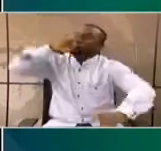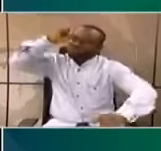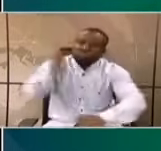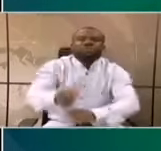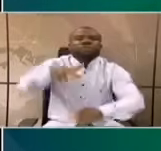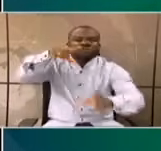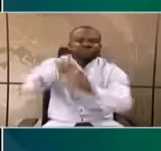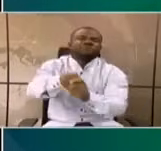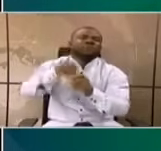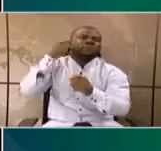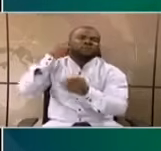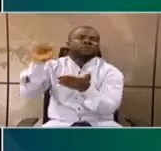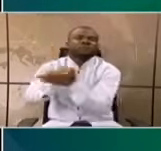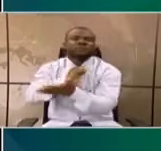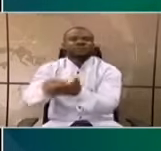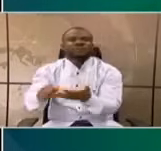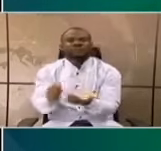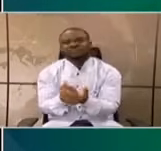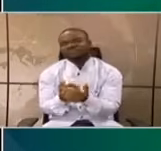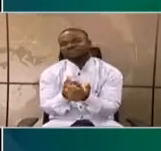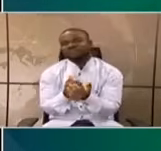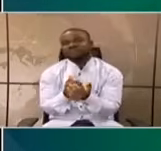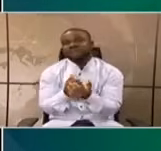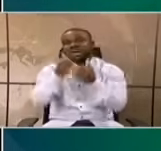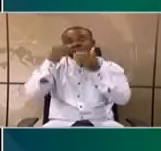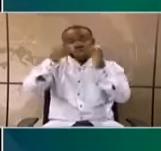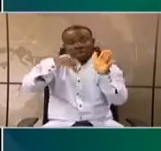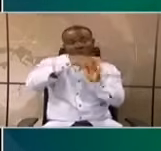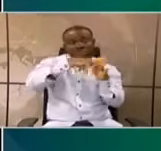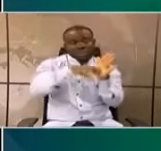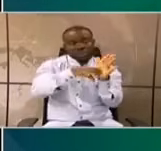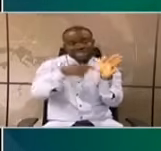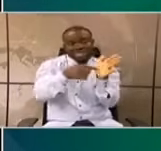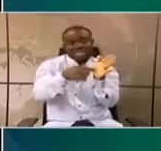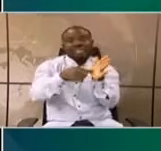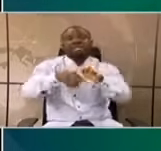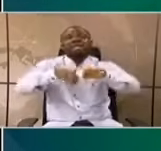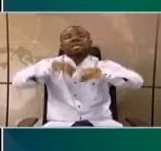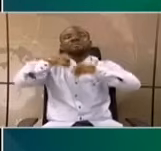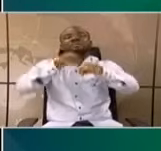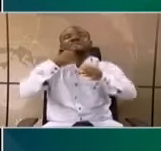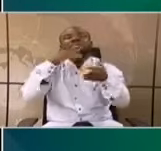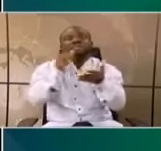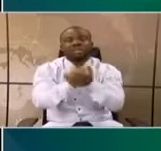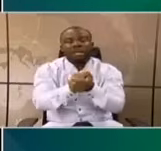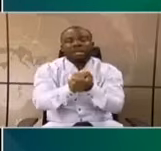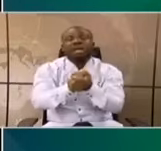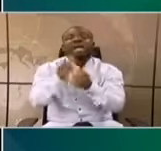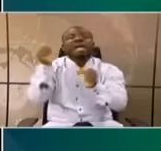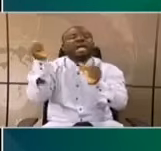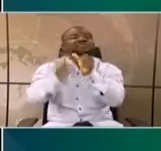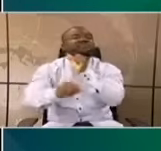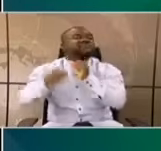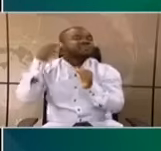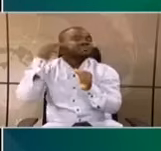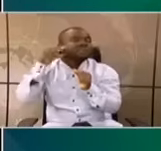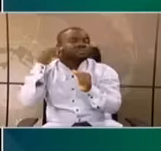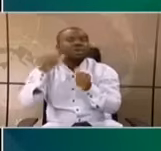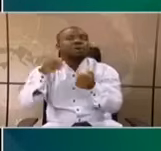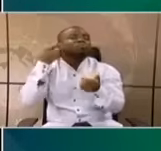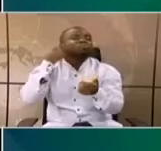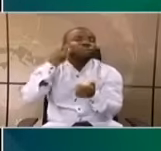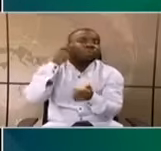Because Mrana Yadibo may who by the sea. A former good dear beer, any a good dear